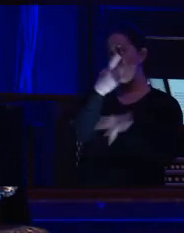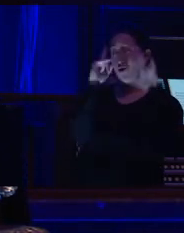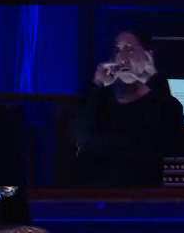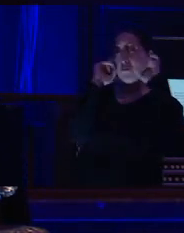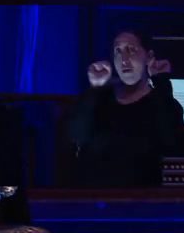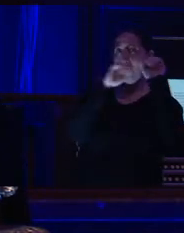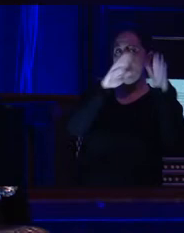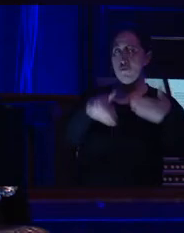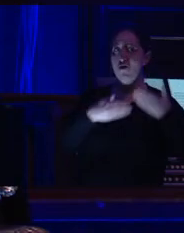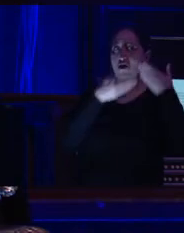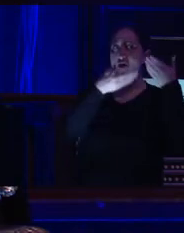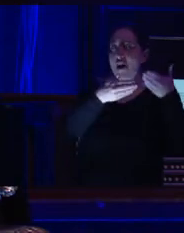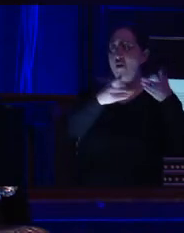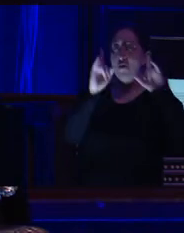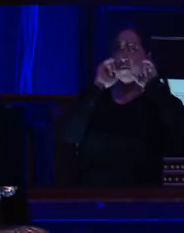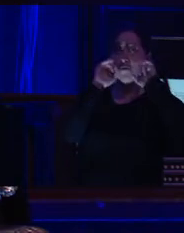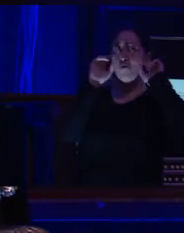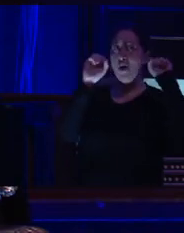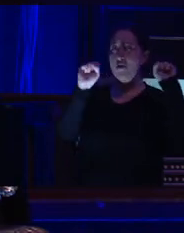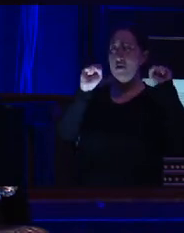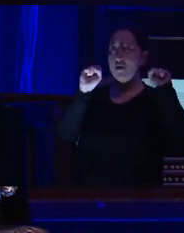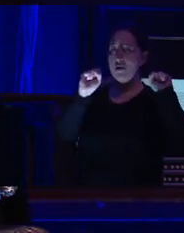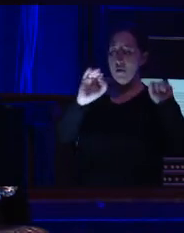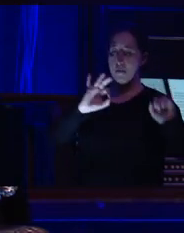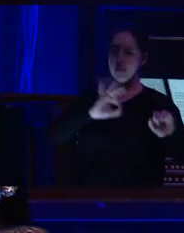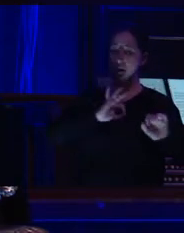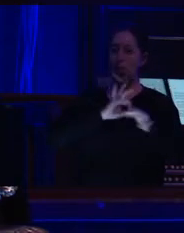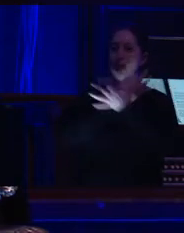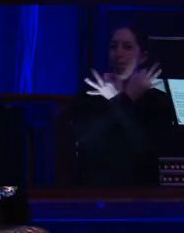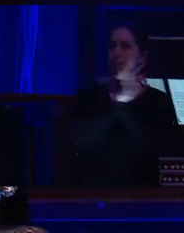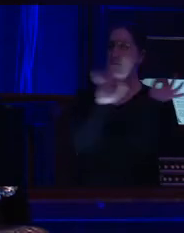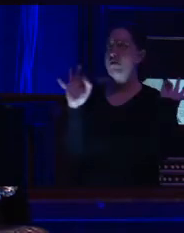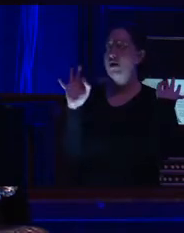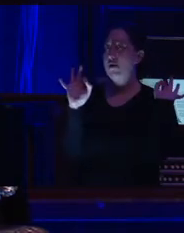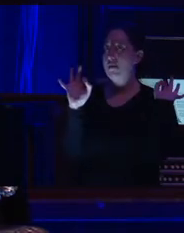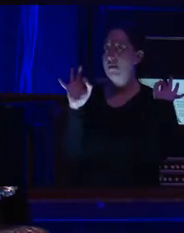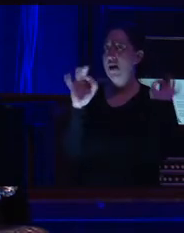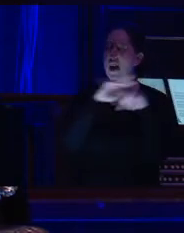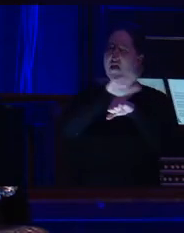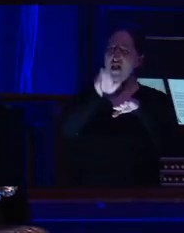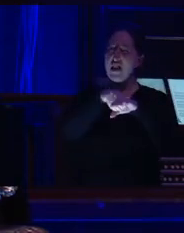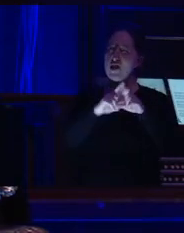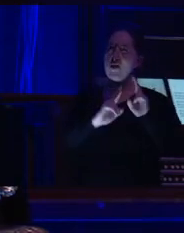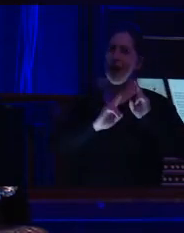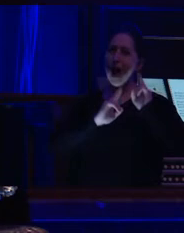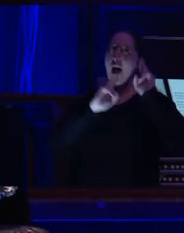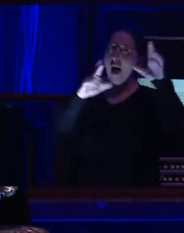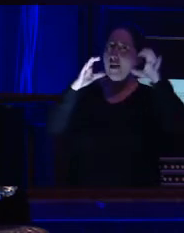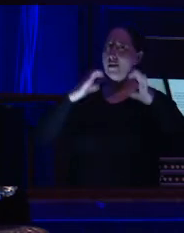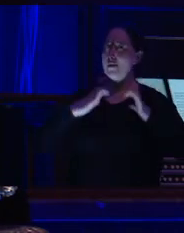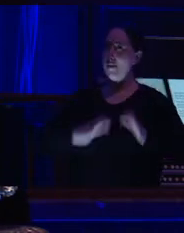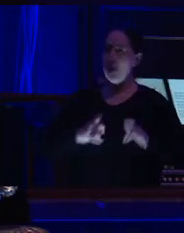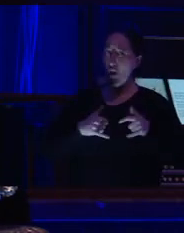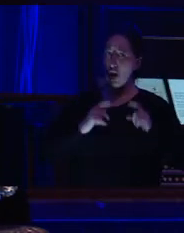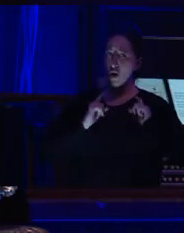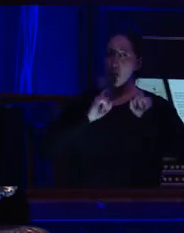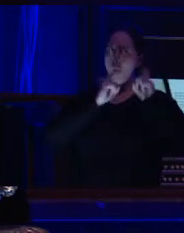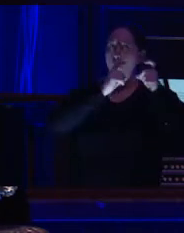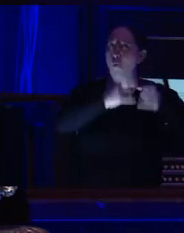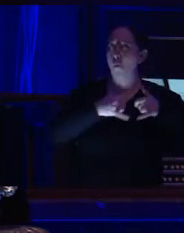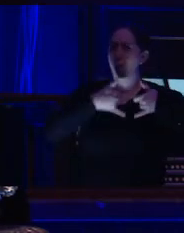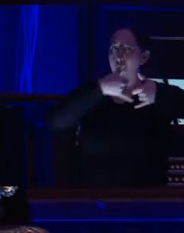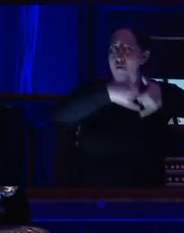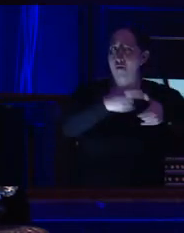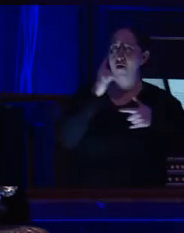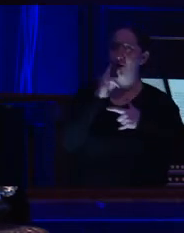presented her with the Presidential Medal of Freedom, the nation's highest civilian award, for her